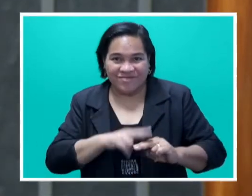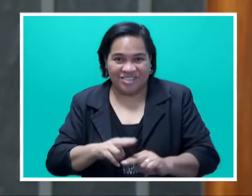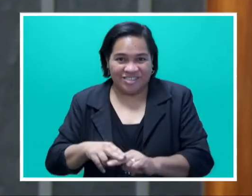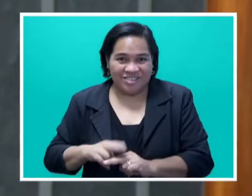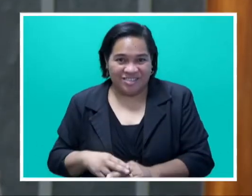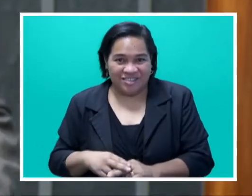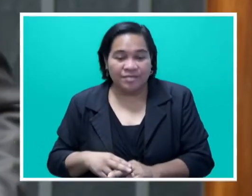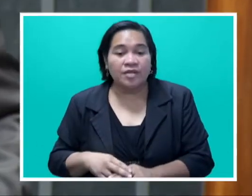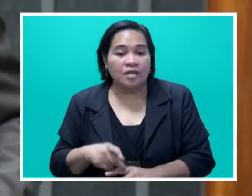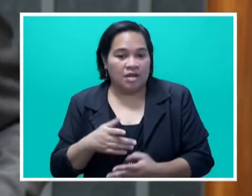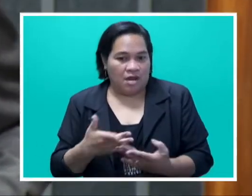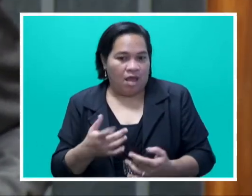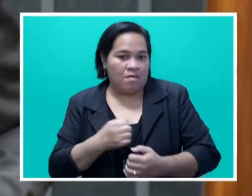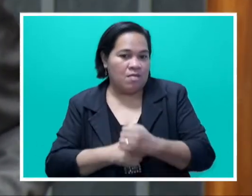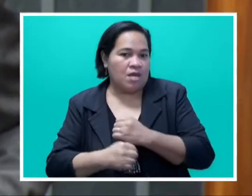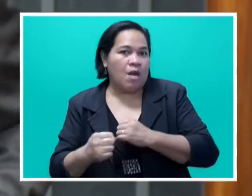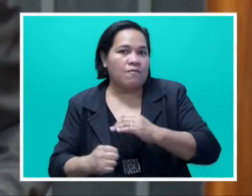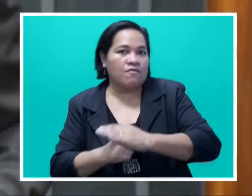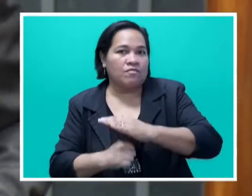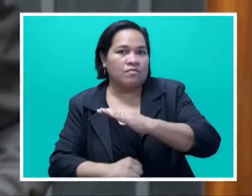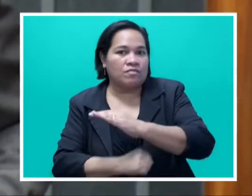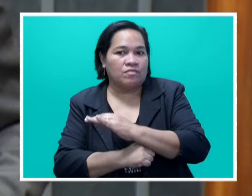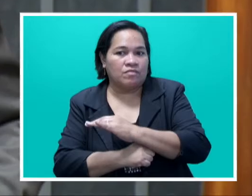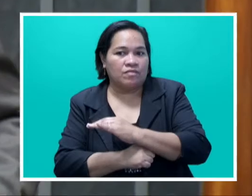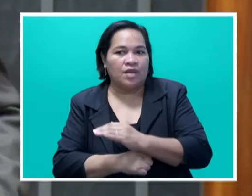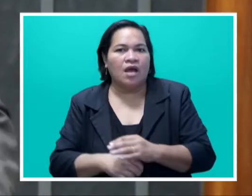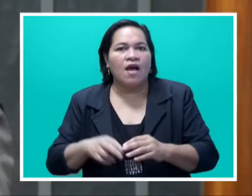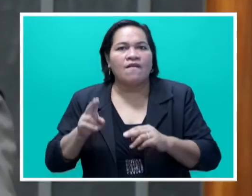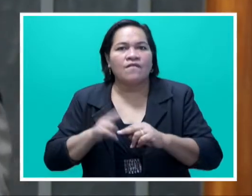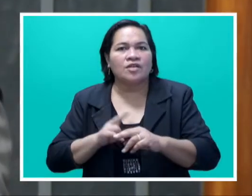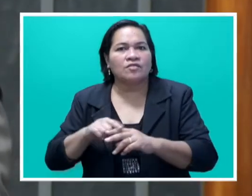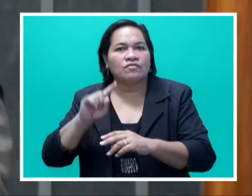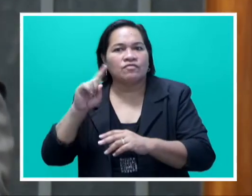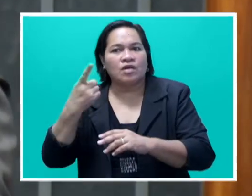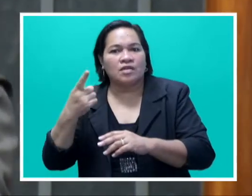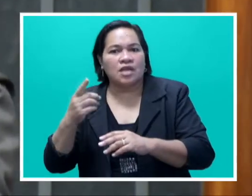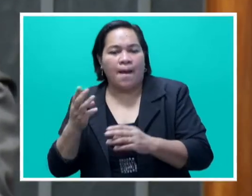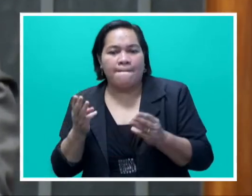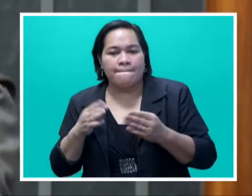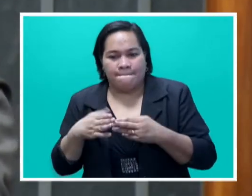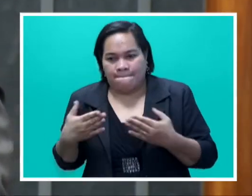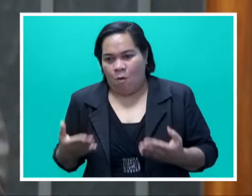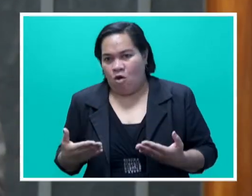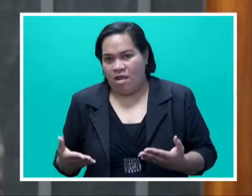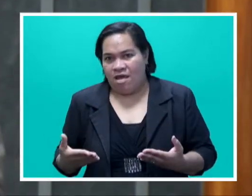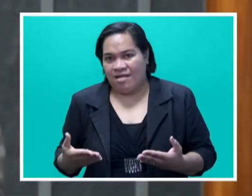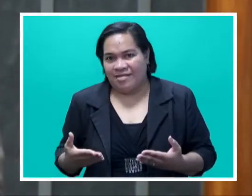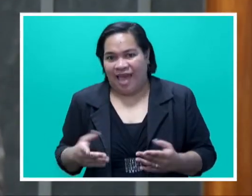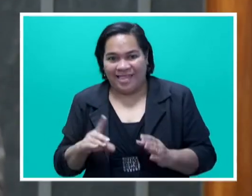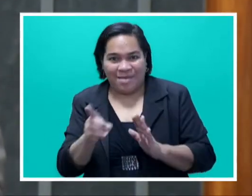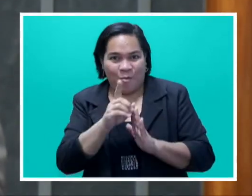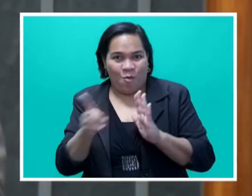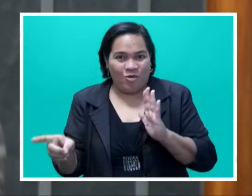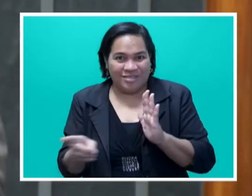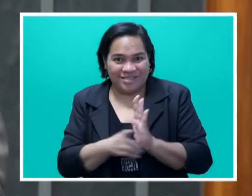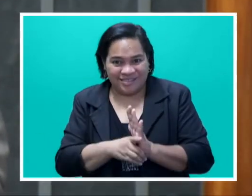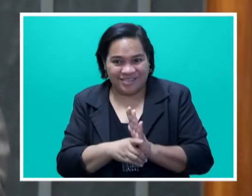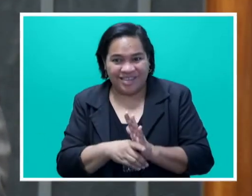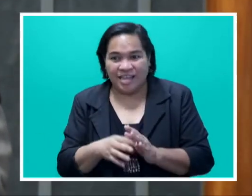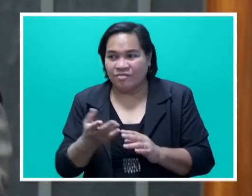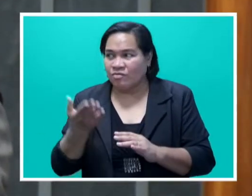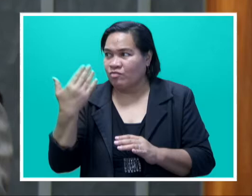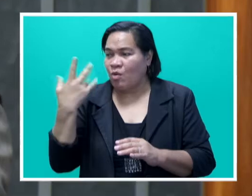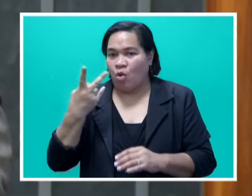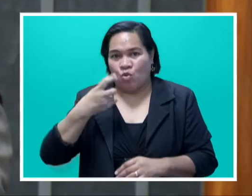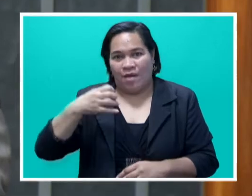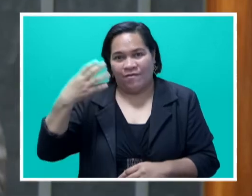This has become the foundation of Fiji's modern democracy, Mr. Speaker, sir, since the 2014. It is time